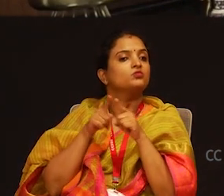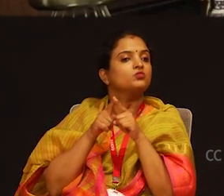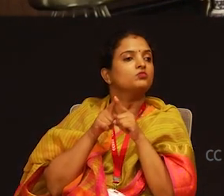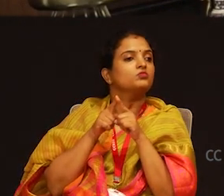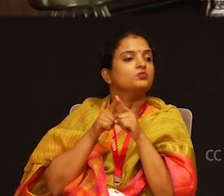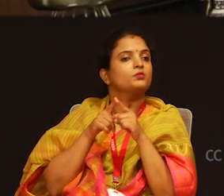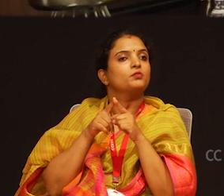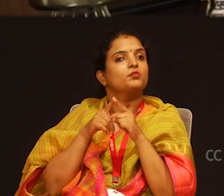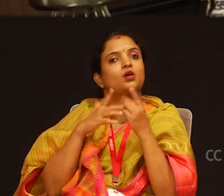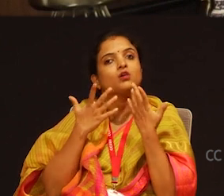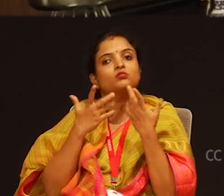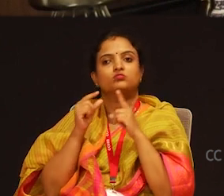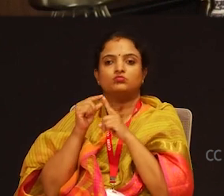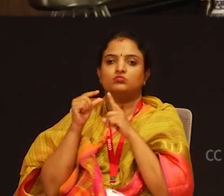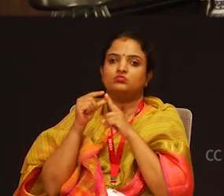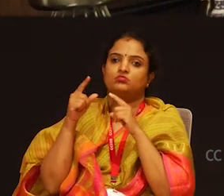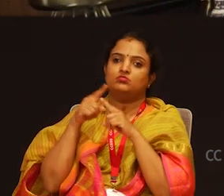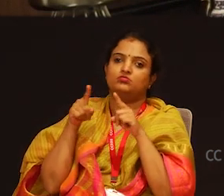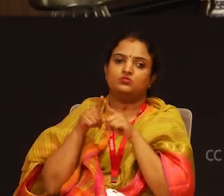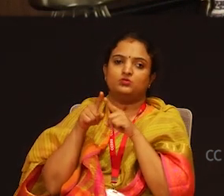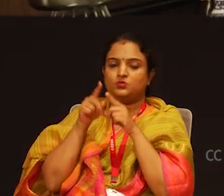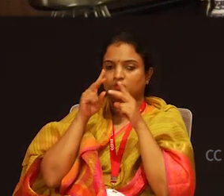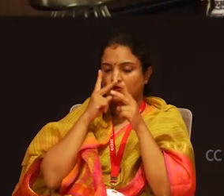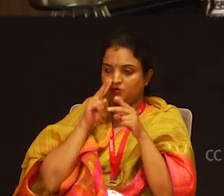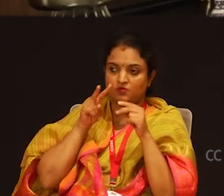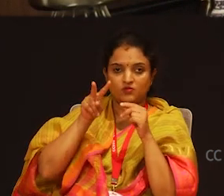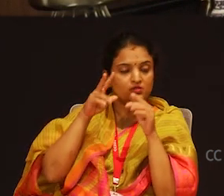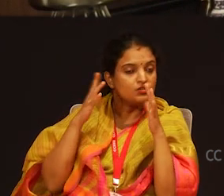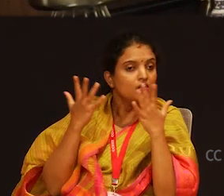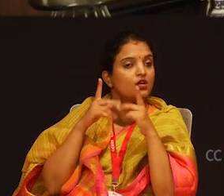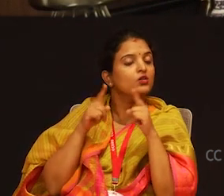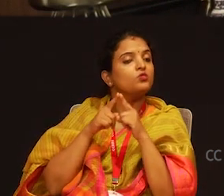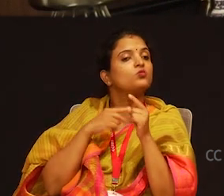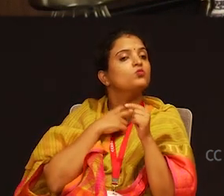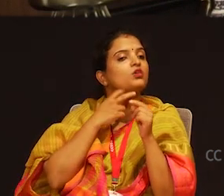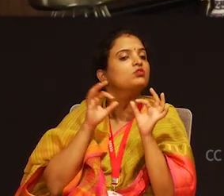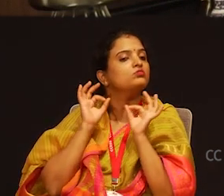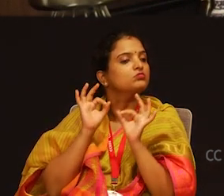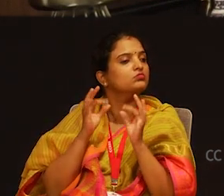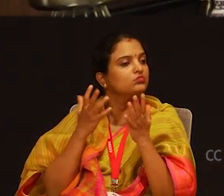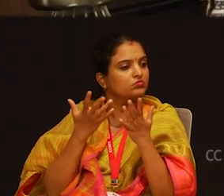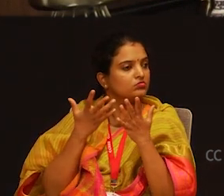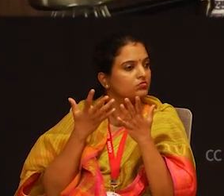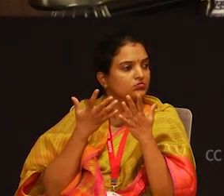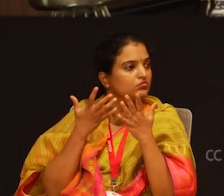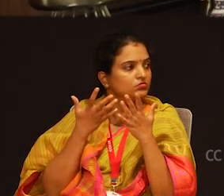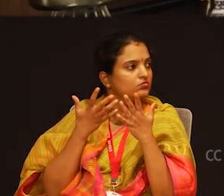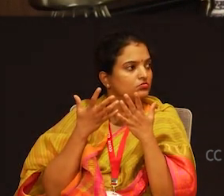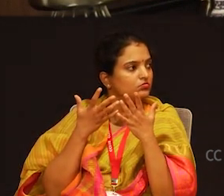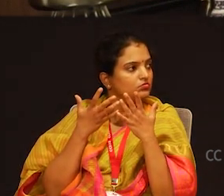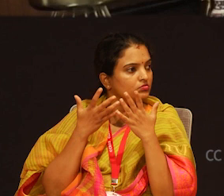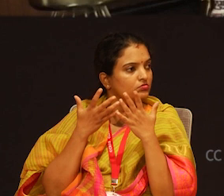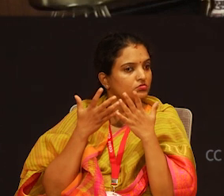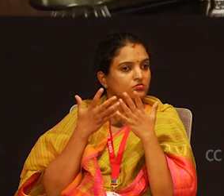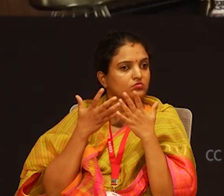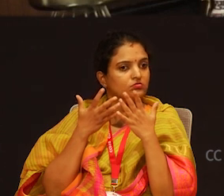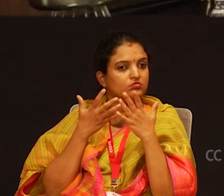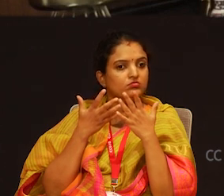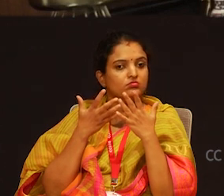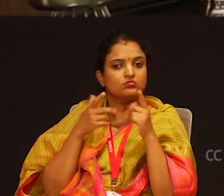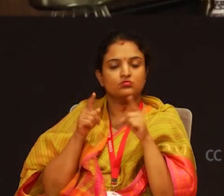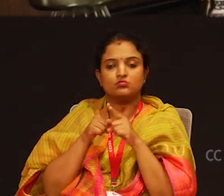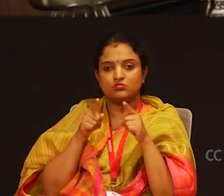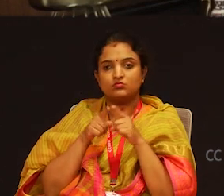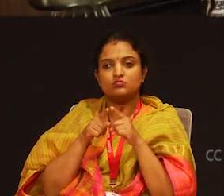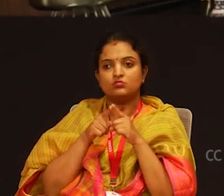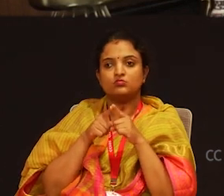is a limitation of vision, then you might be having a beautiful voice. You can speak well, then that should be your strength, that